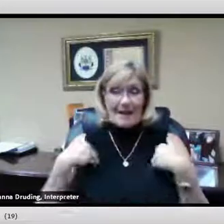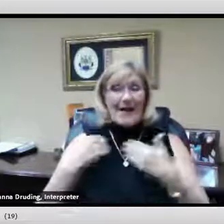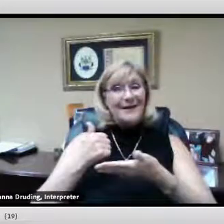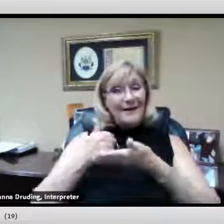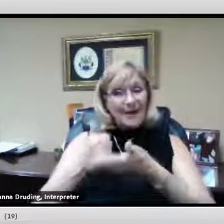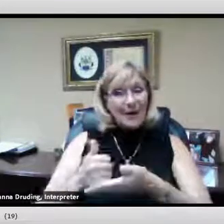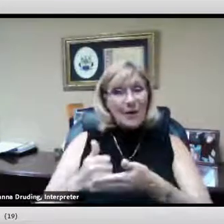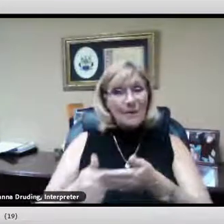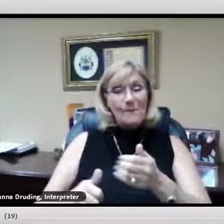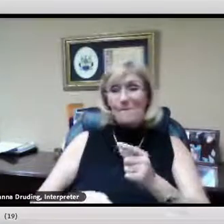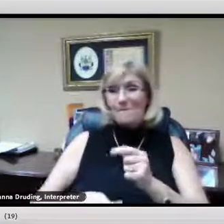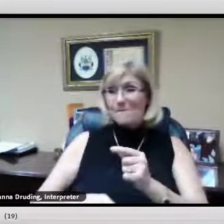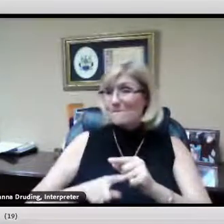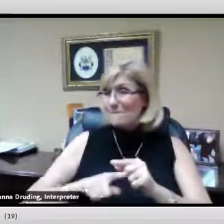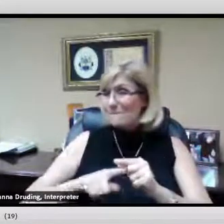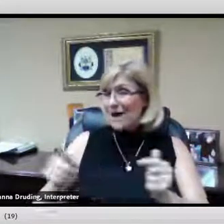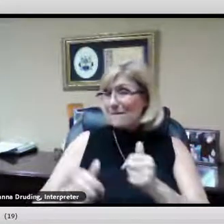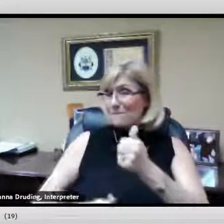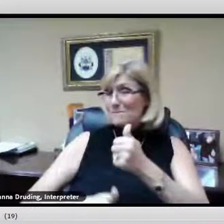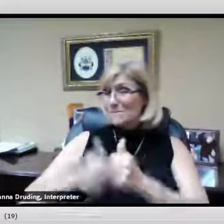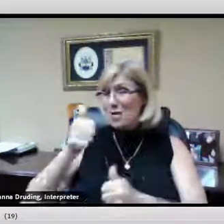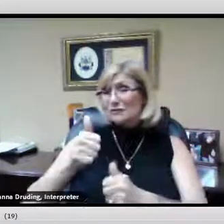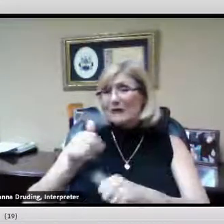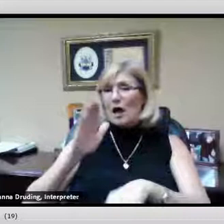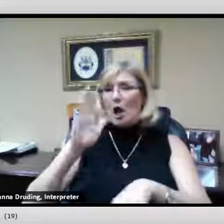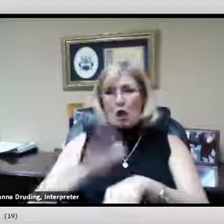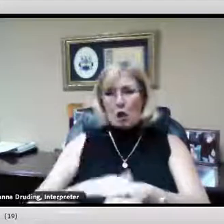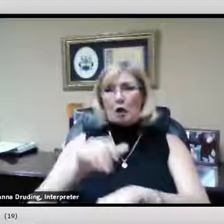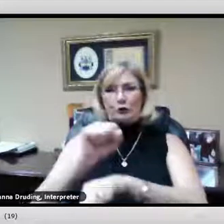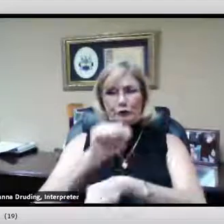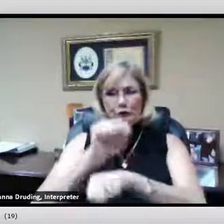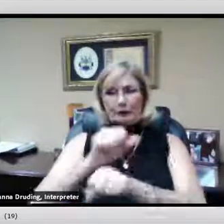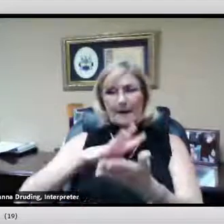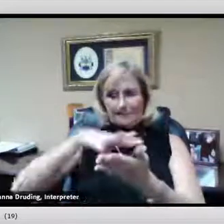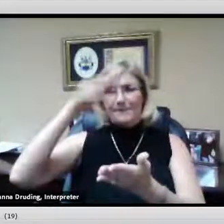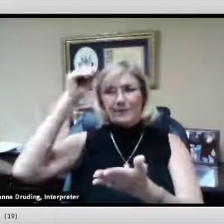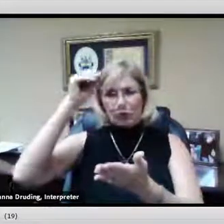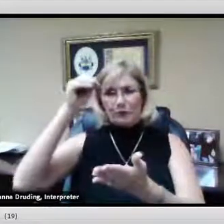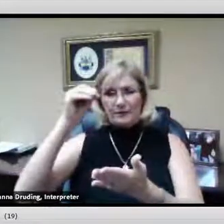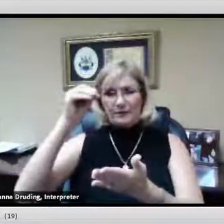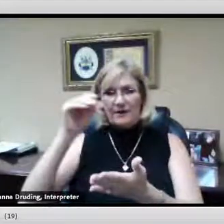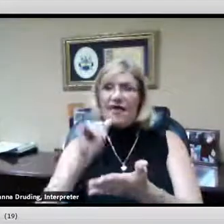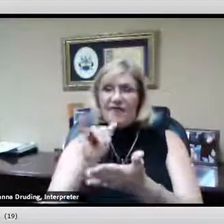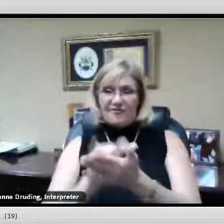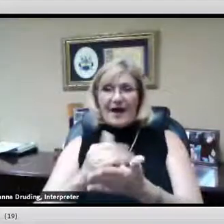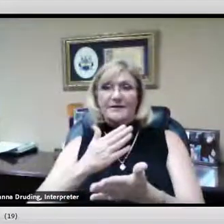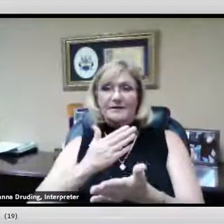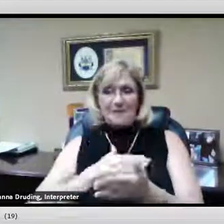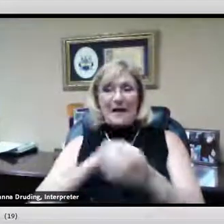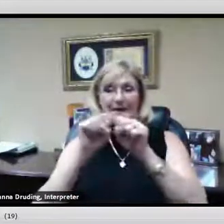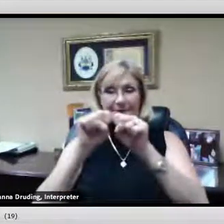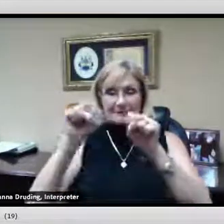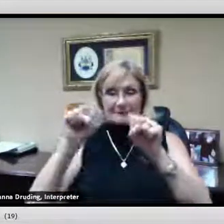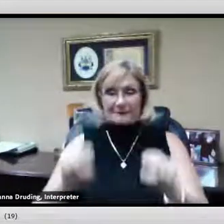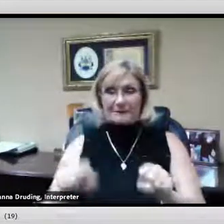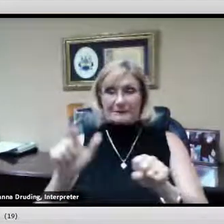almost all of it I learned to do on the job as needed. That is my systems